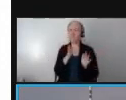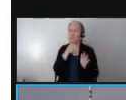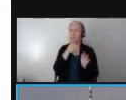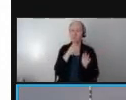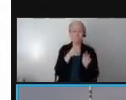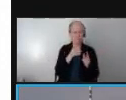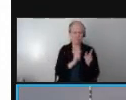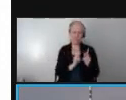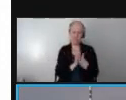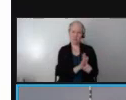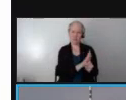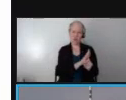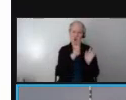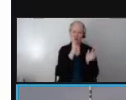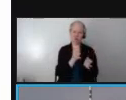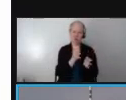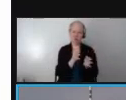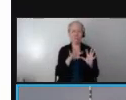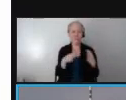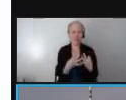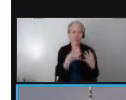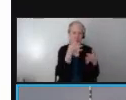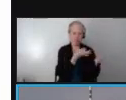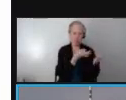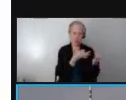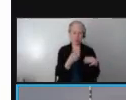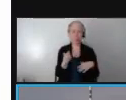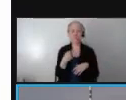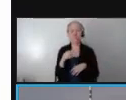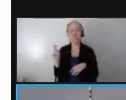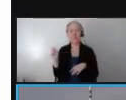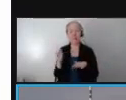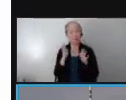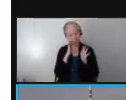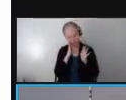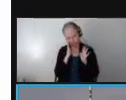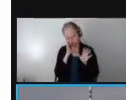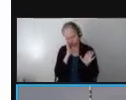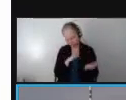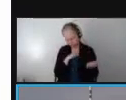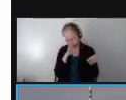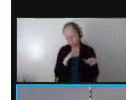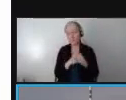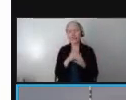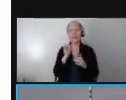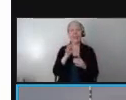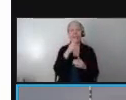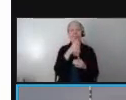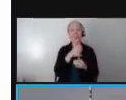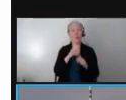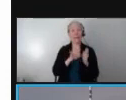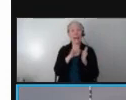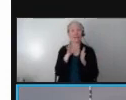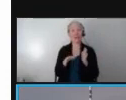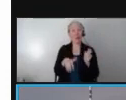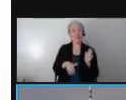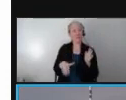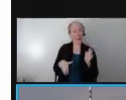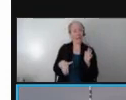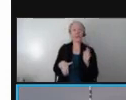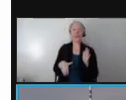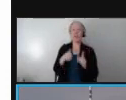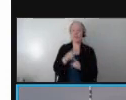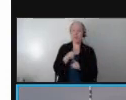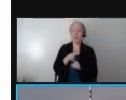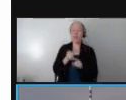family's choice. Now, if we do have a woman astronaut that becomes pregnant, they can still train. Now, obviously,